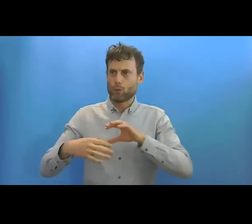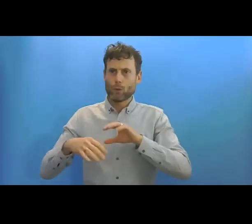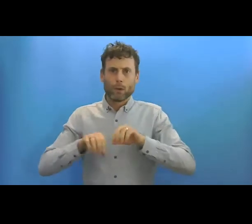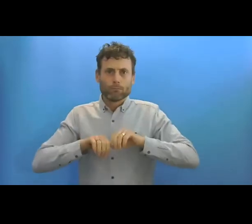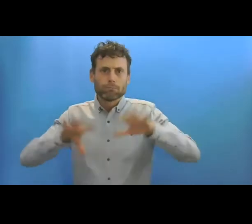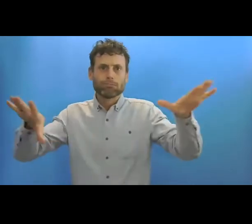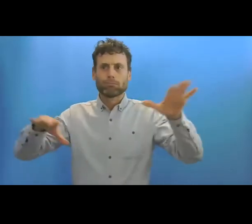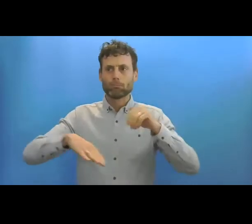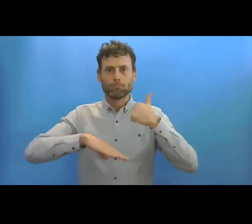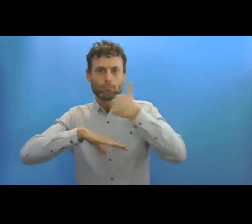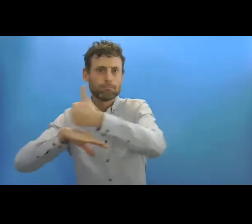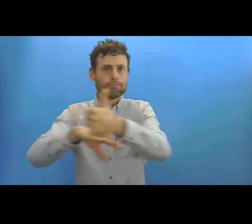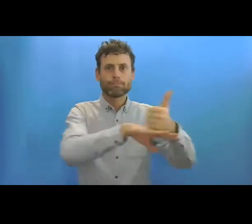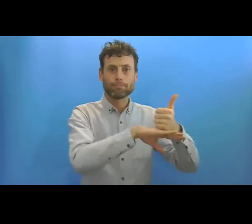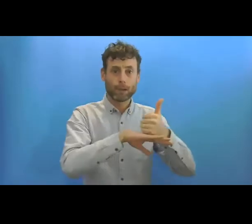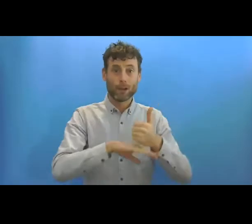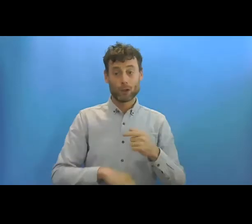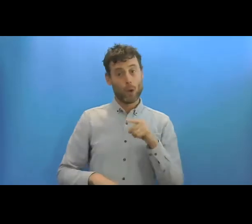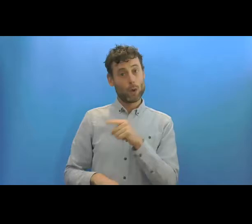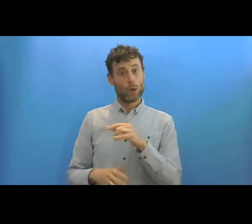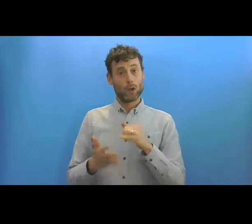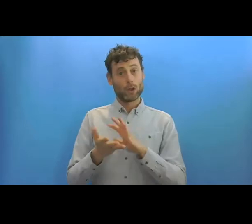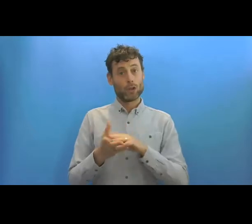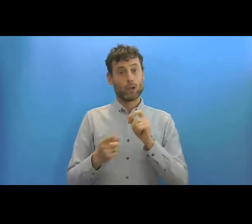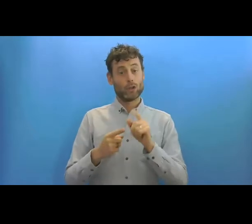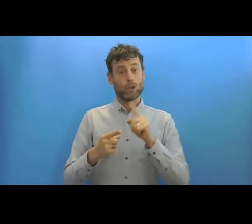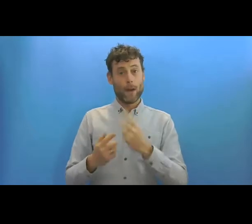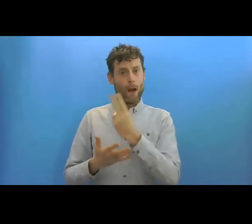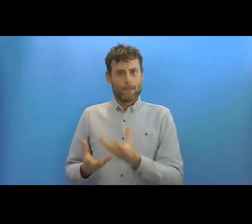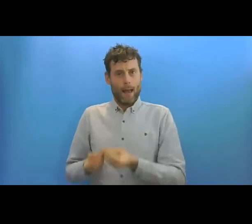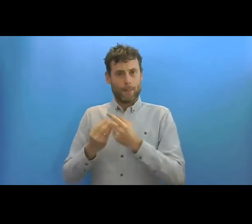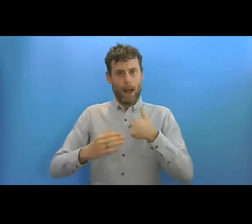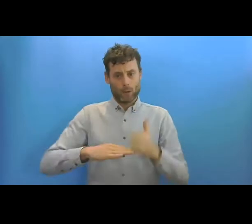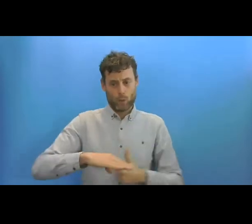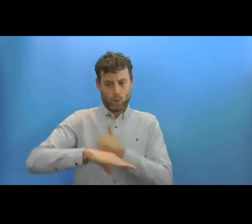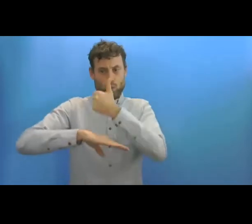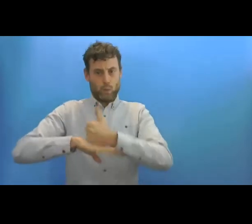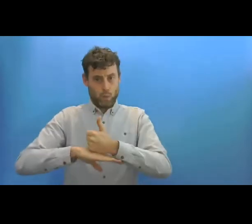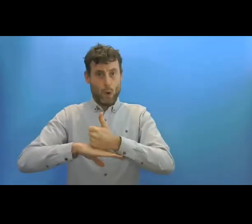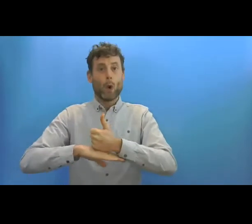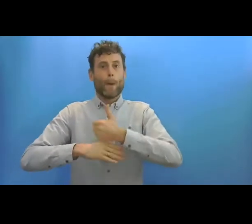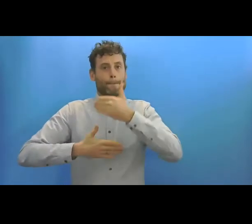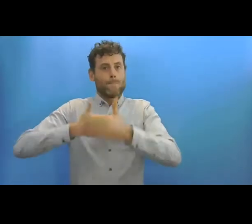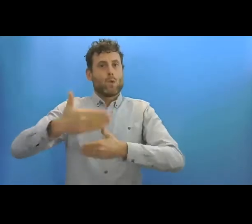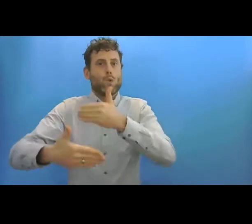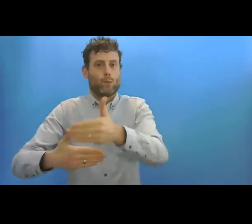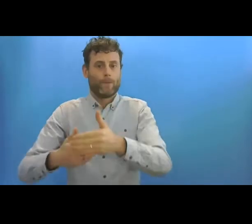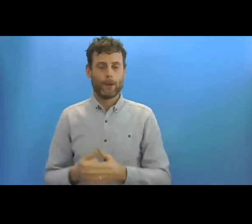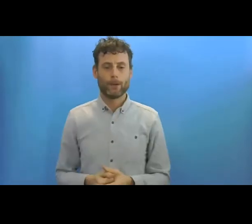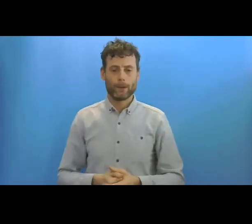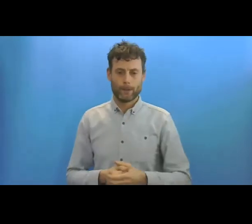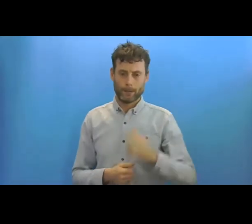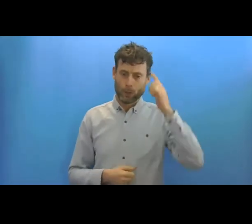a perfect base from which to develop that programme without having the downsides of being based